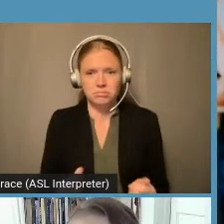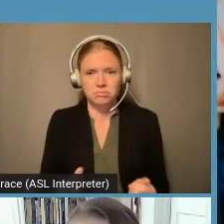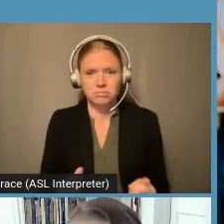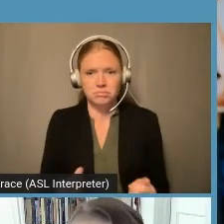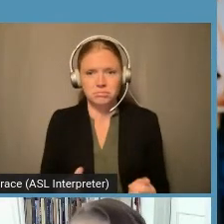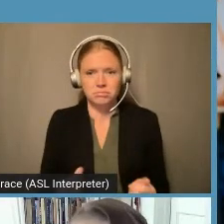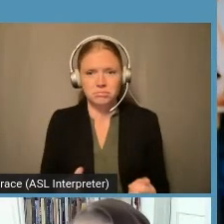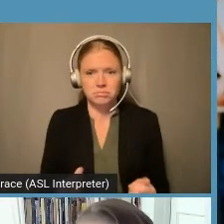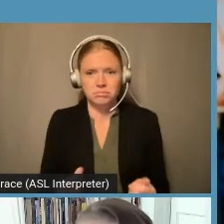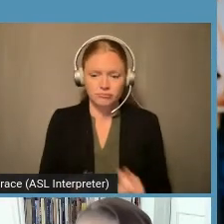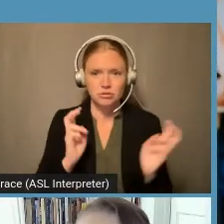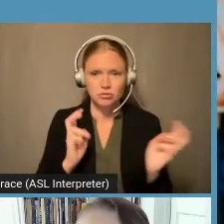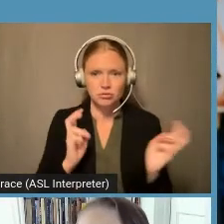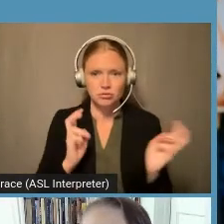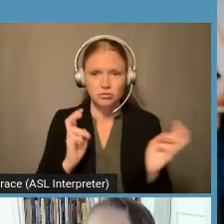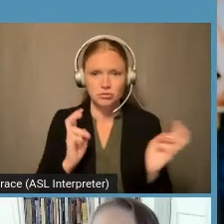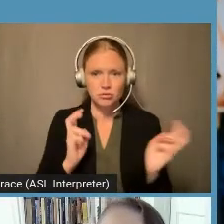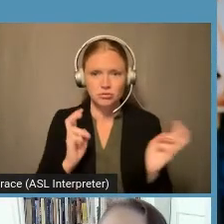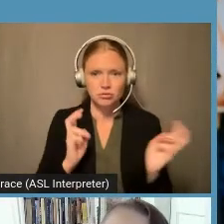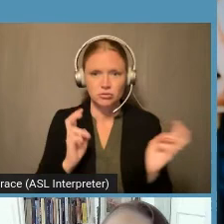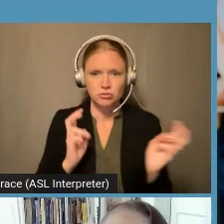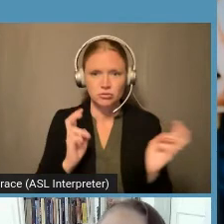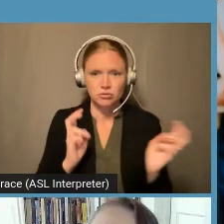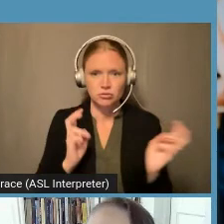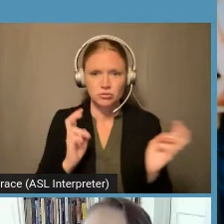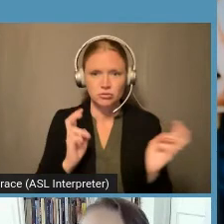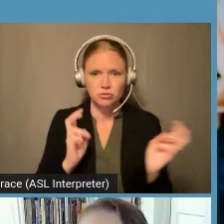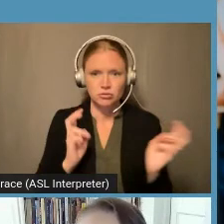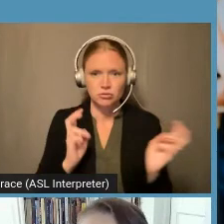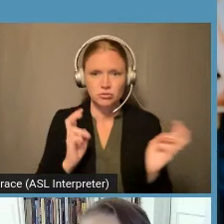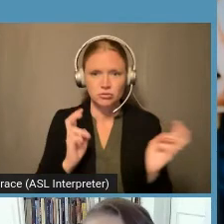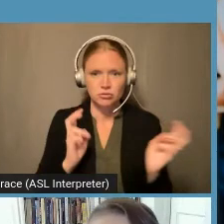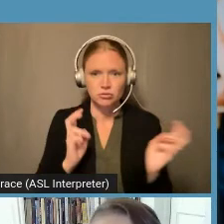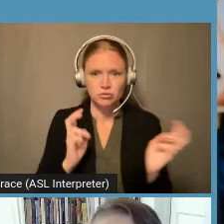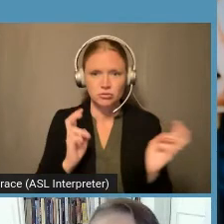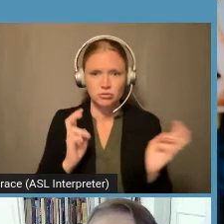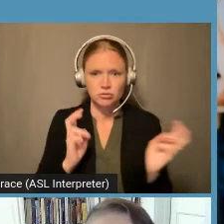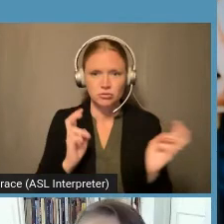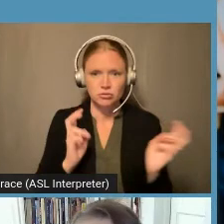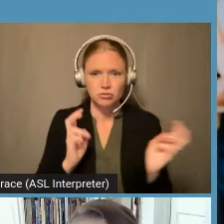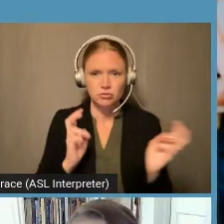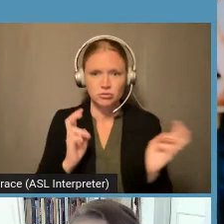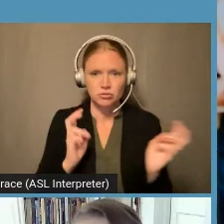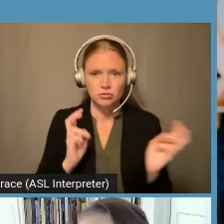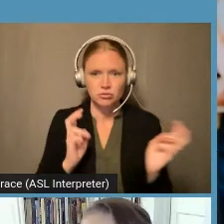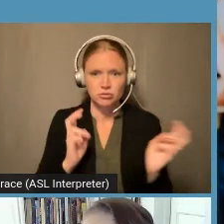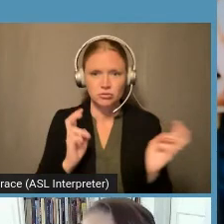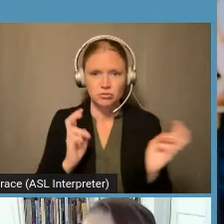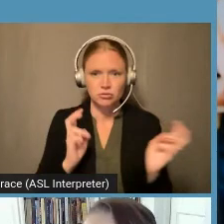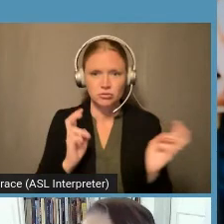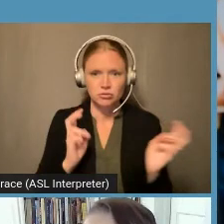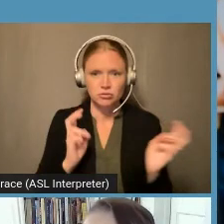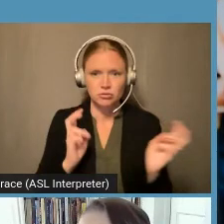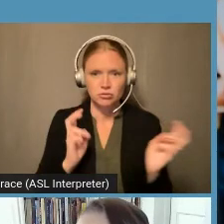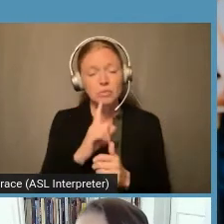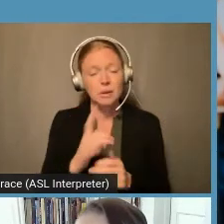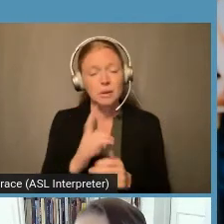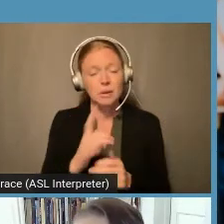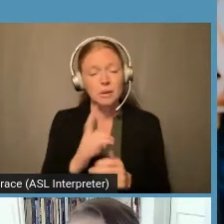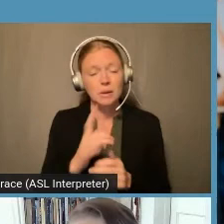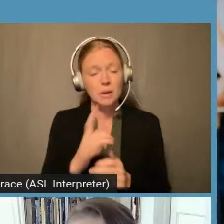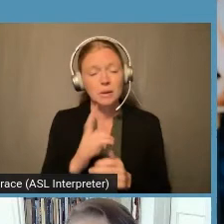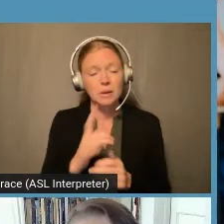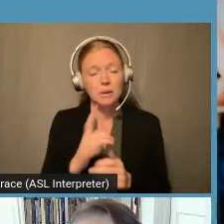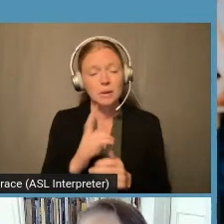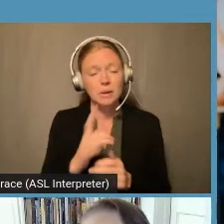well-defined roles, more successful there. And then the next two are interesting things. I'm in Indianapolis, and I have